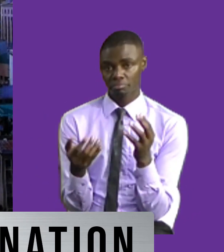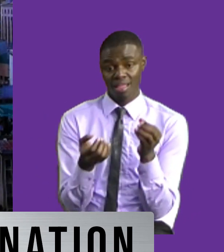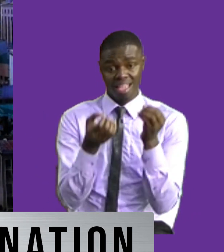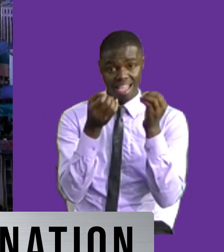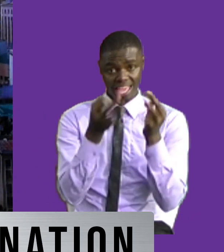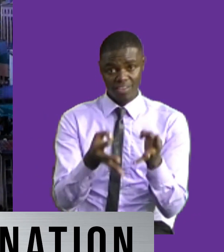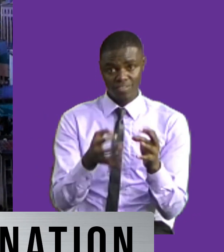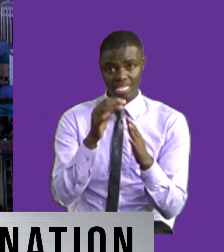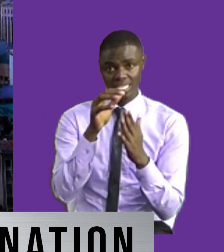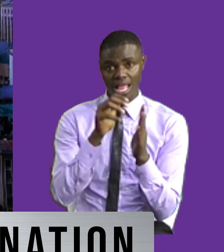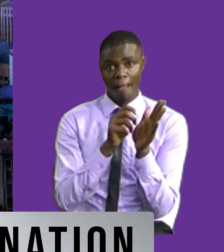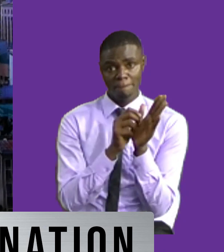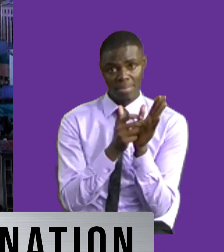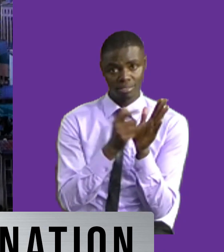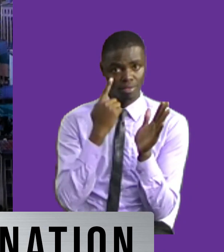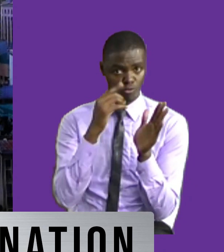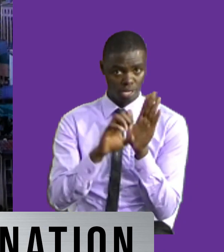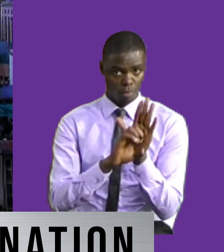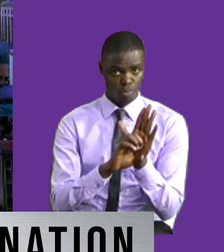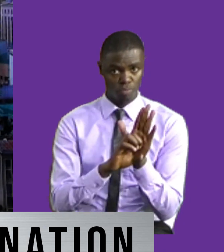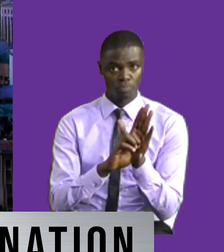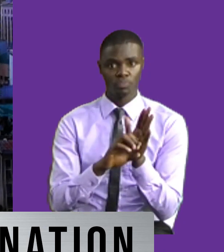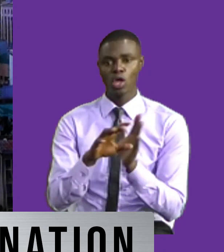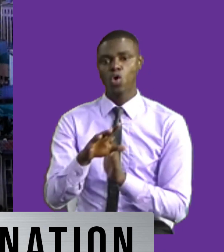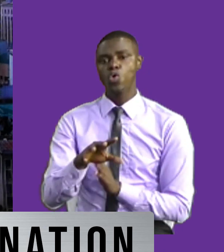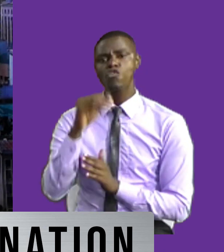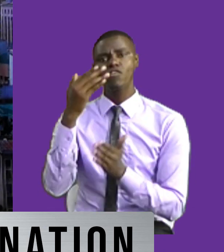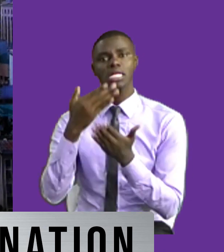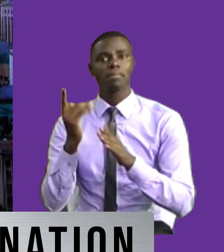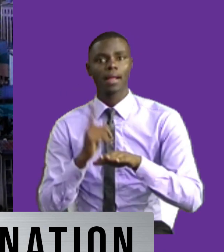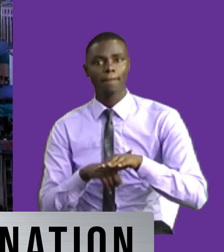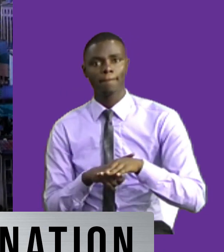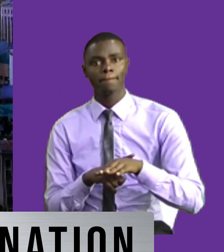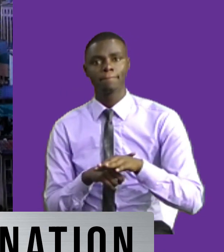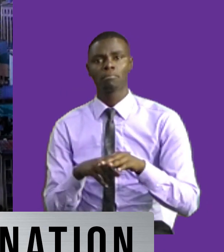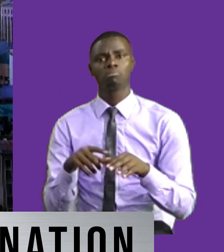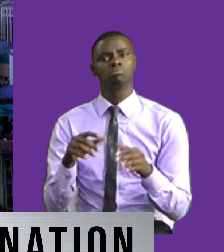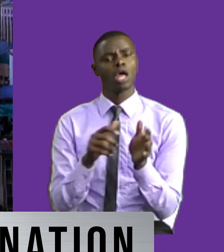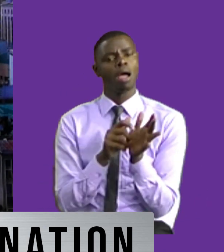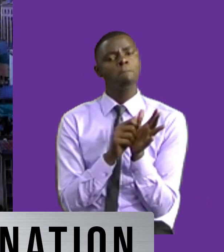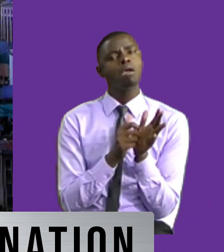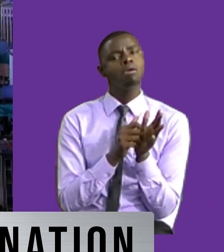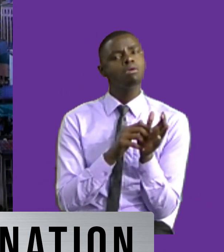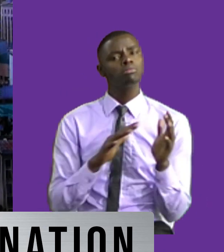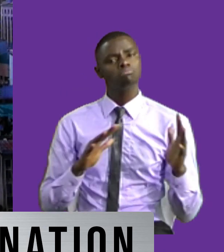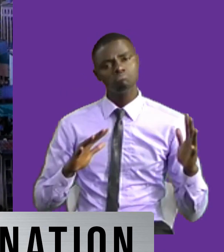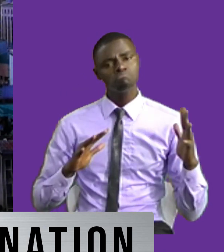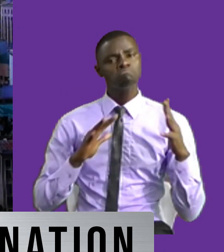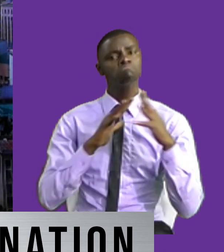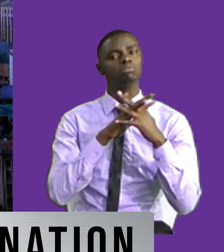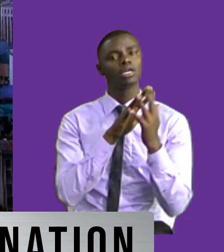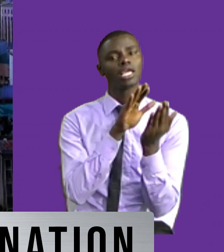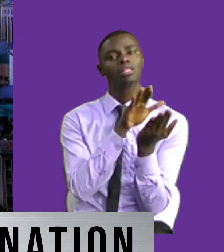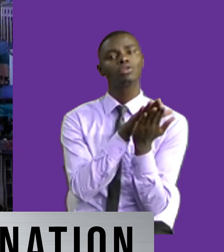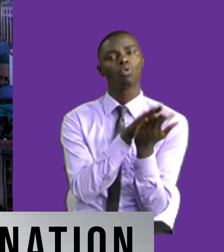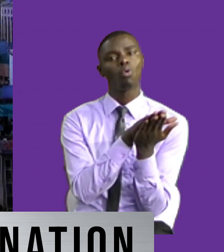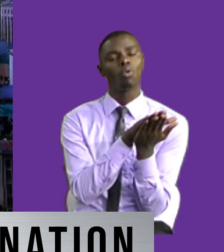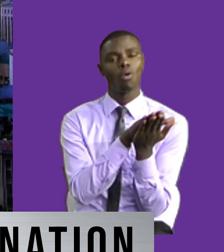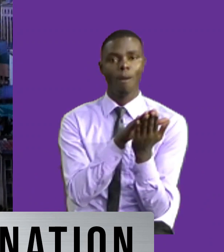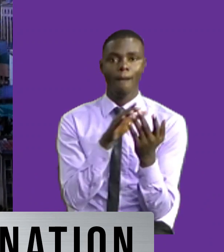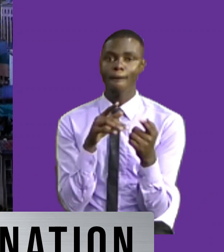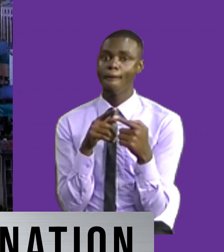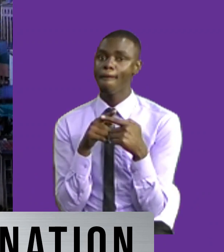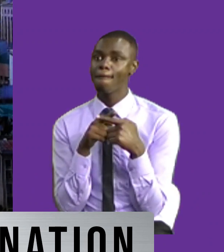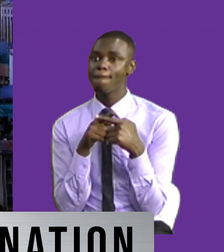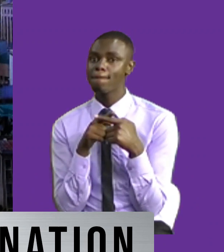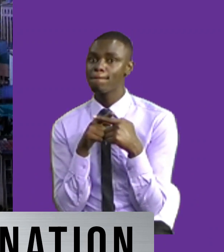it is maize, for example, you would find sometimes too much in the stores and